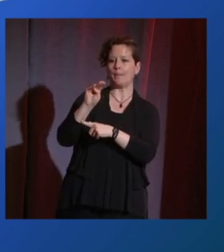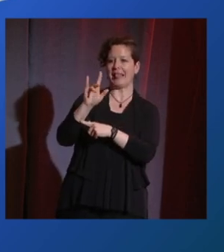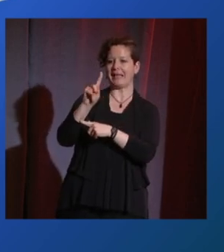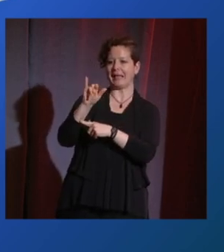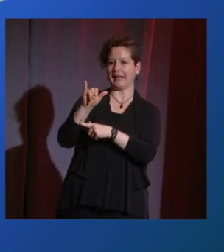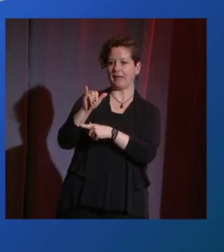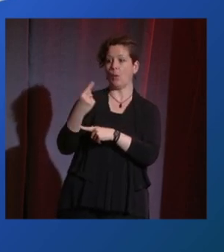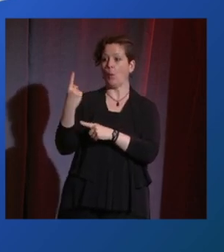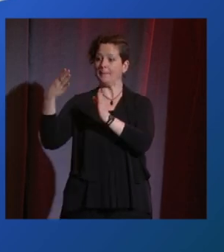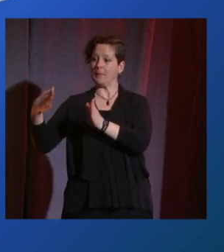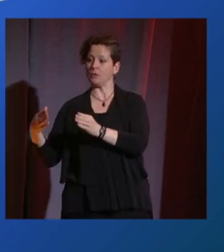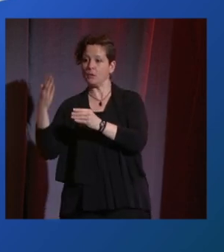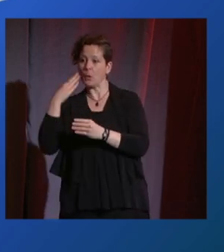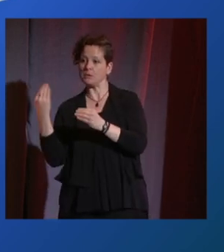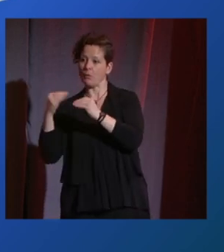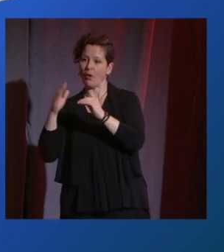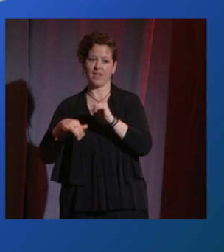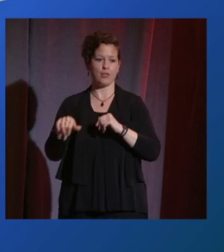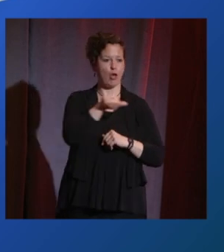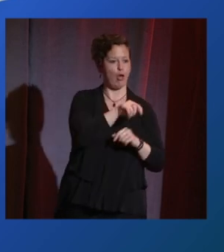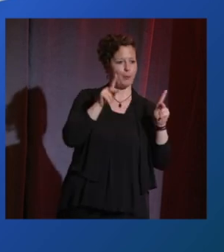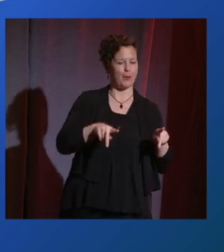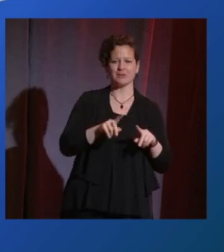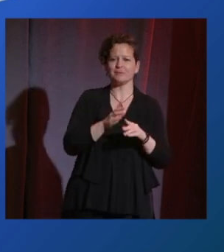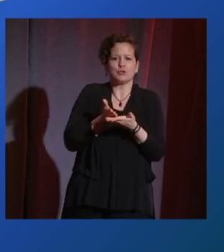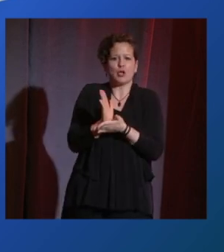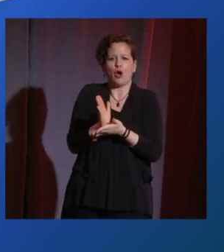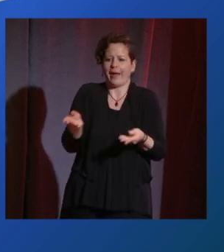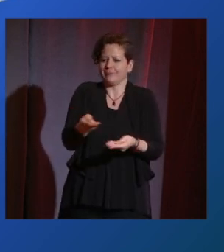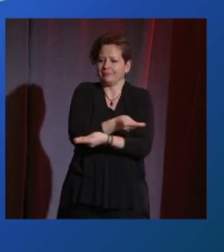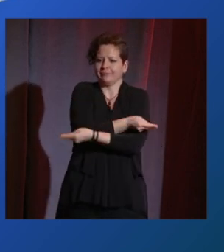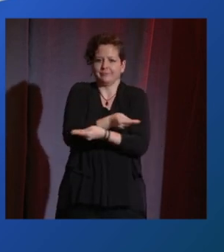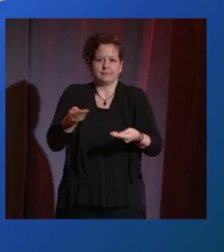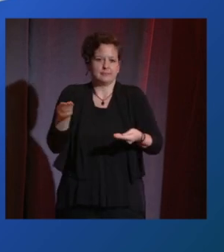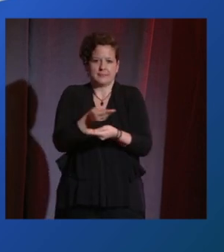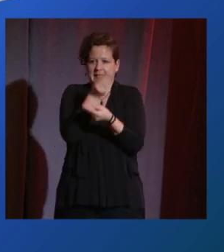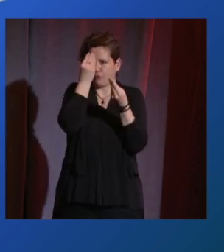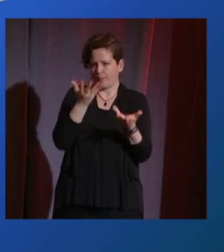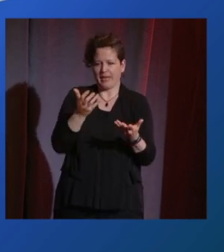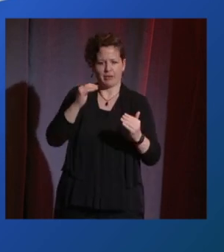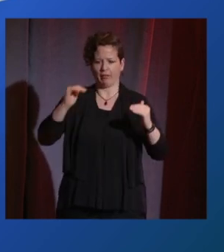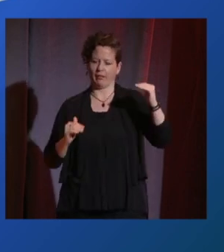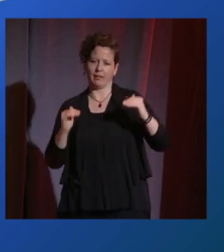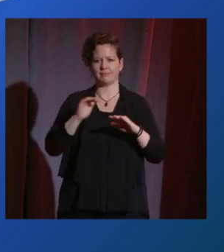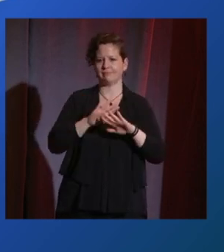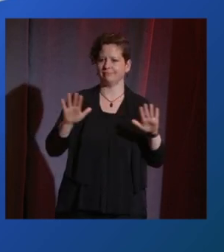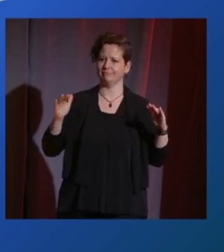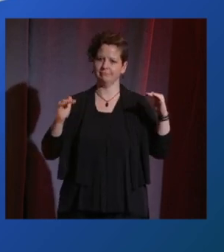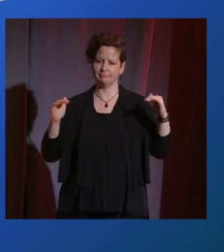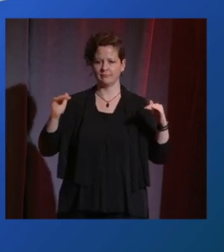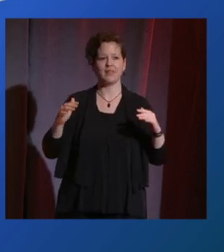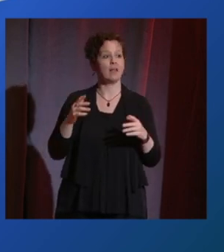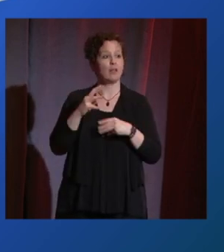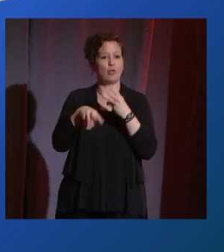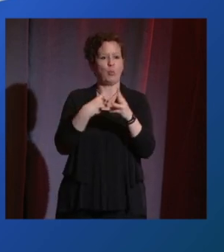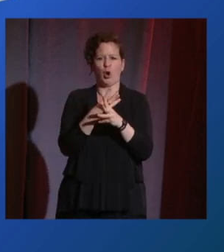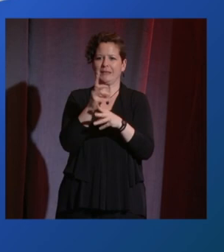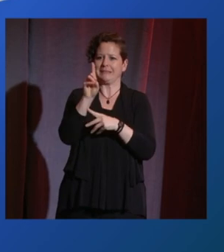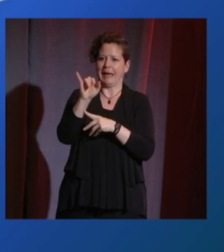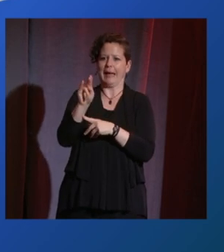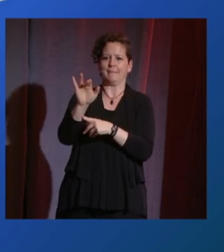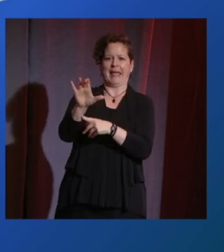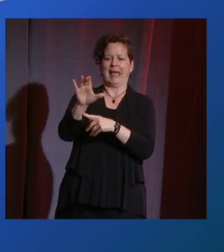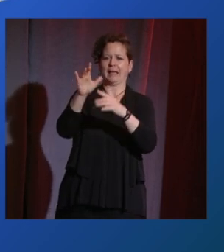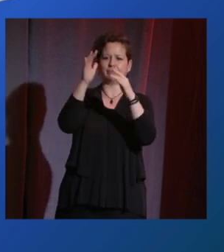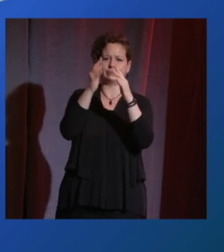other but that's okay because we can teach and learn from one another and because the world is so Dynamic right now the